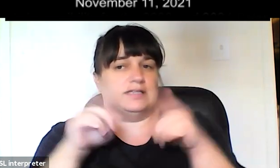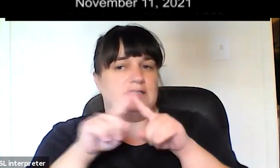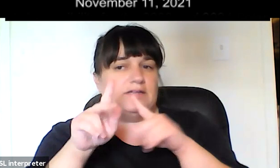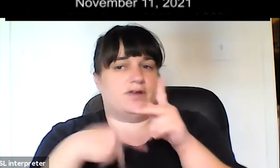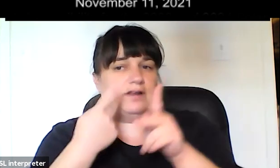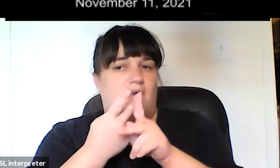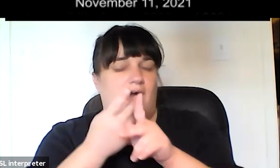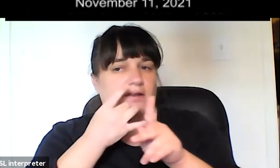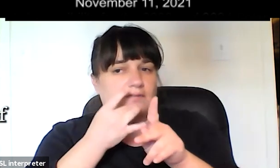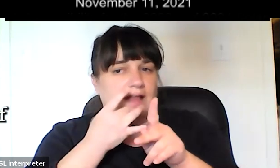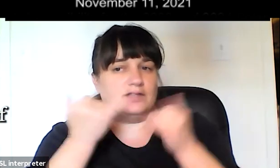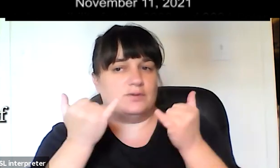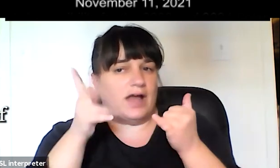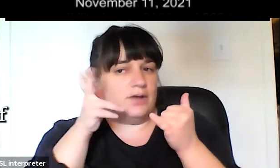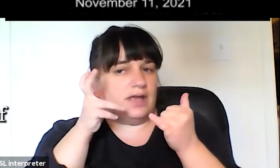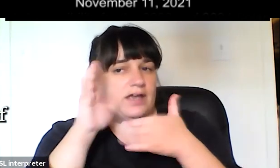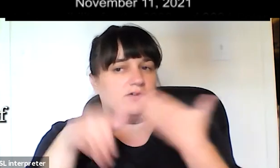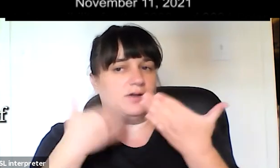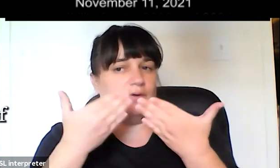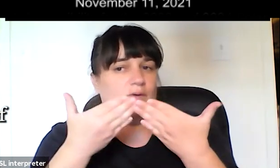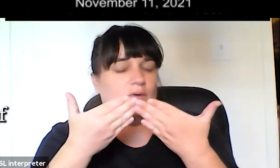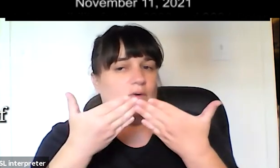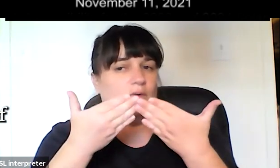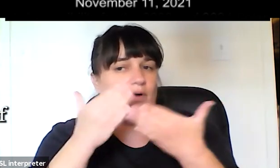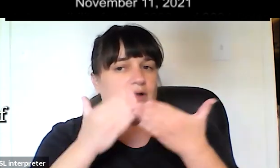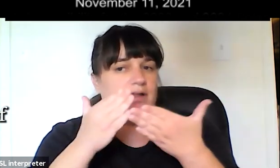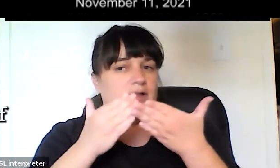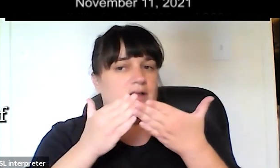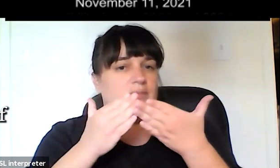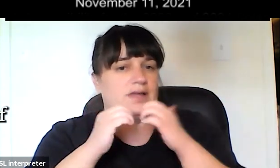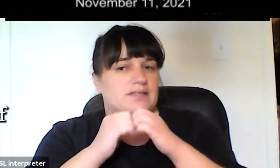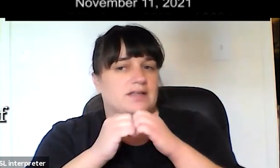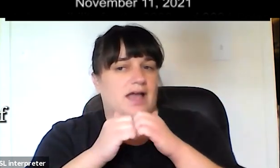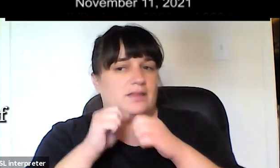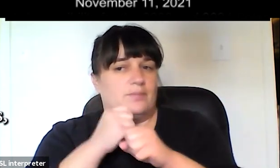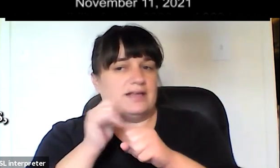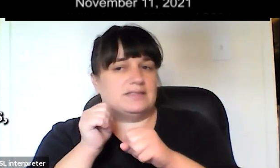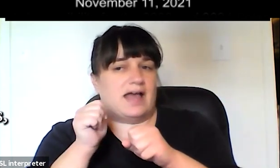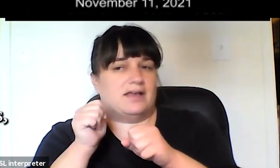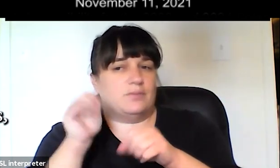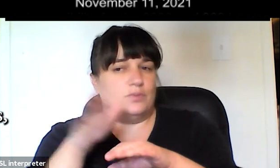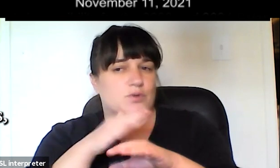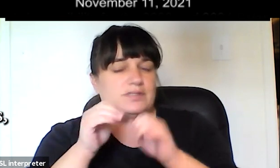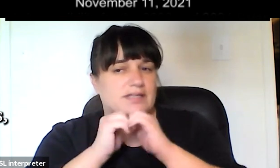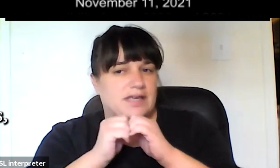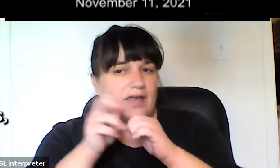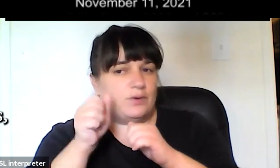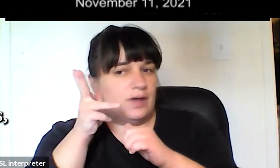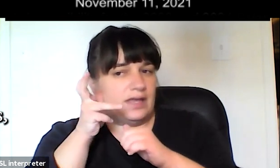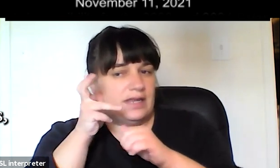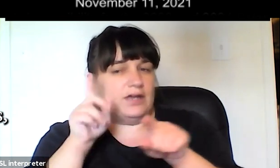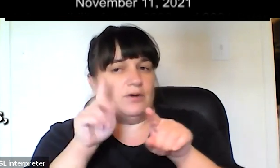light. And so now when you're hearing all of those pieces together, it sort of makes this little mini symphony, and you can hear the